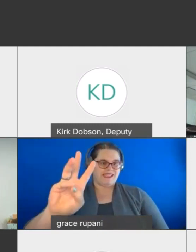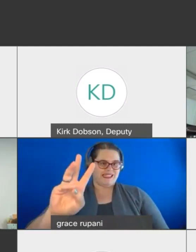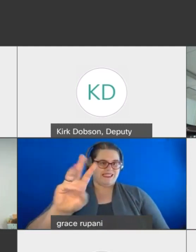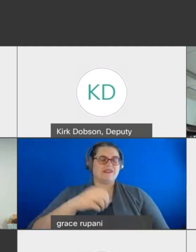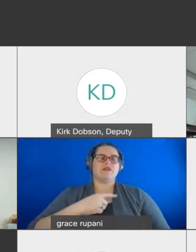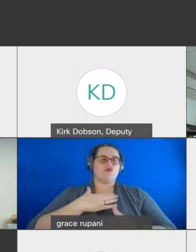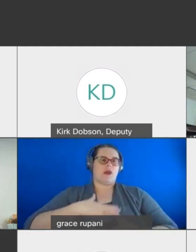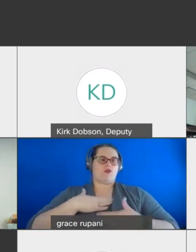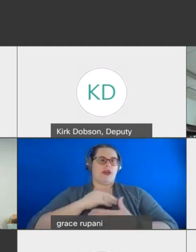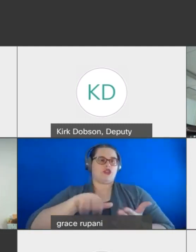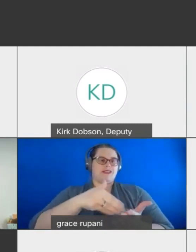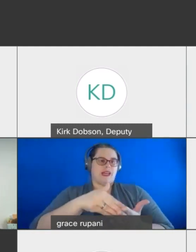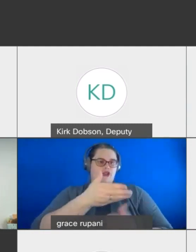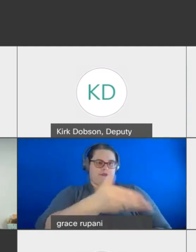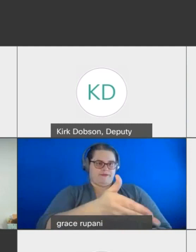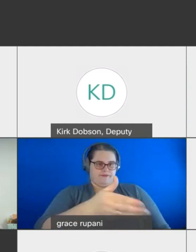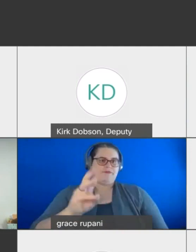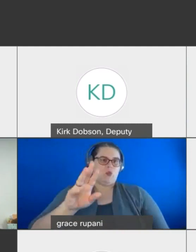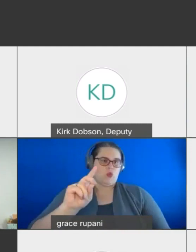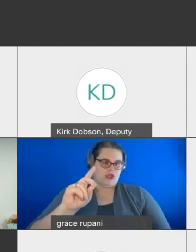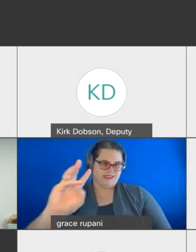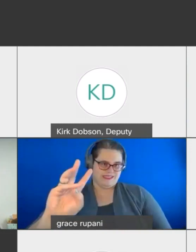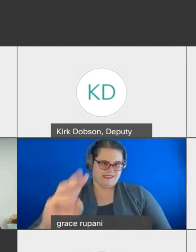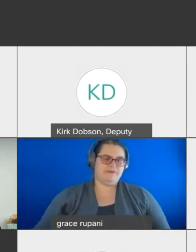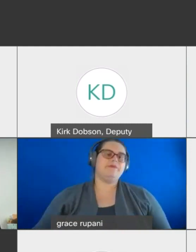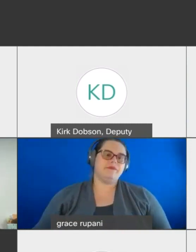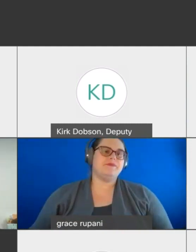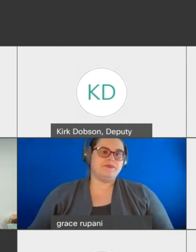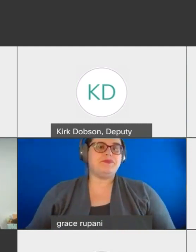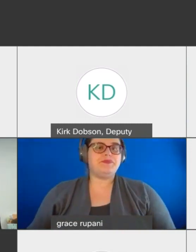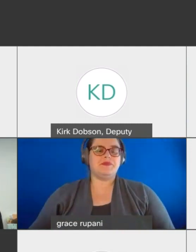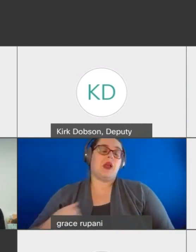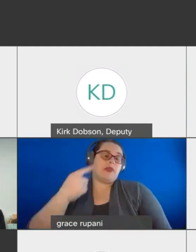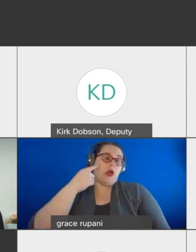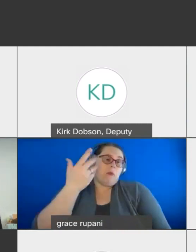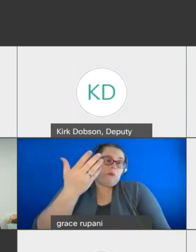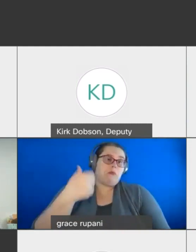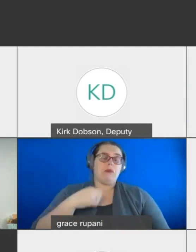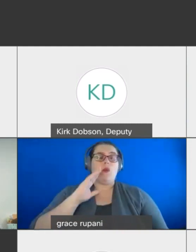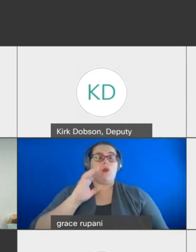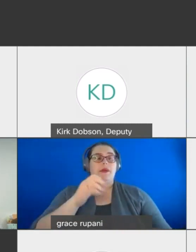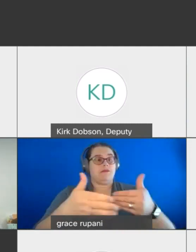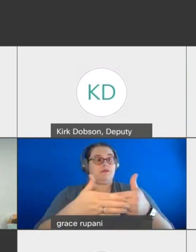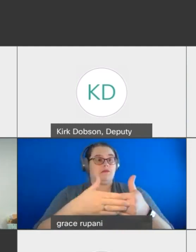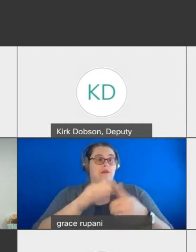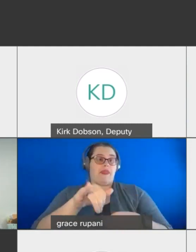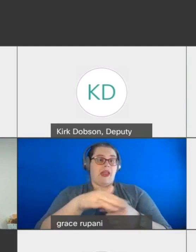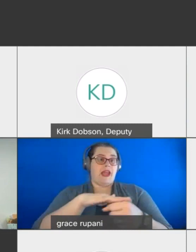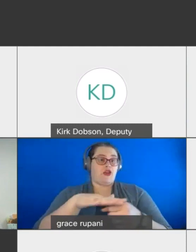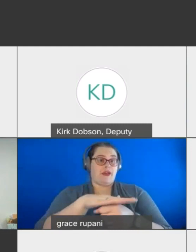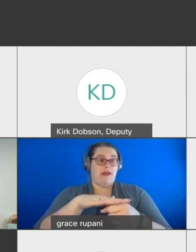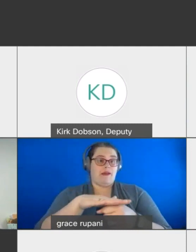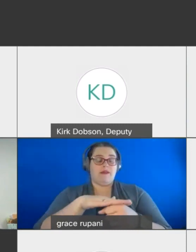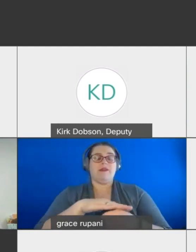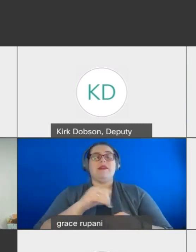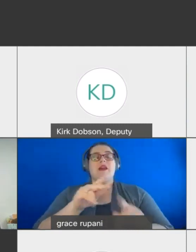there. Um, and so I thought that since I would be in that neighborhood, I would take a look at in that neighborhood people